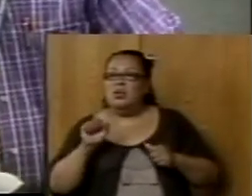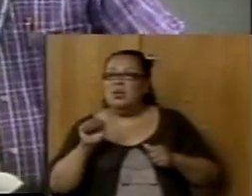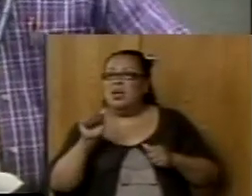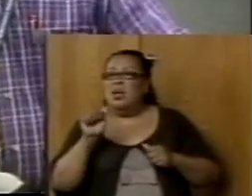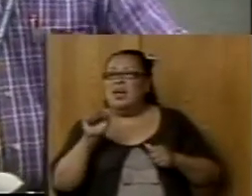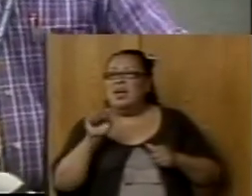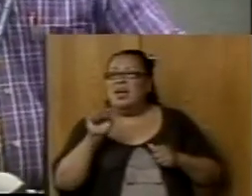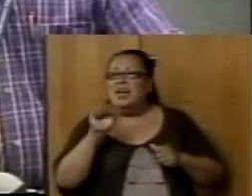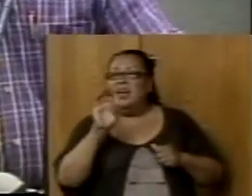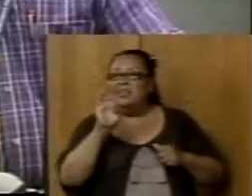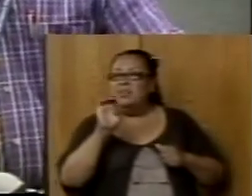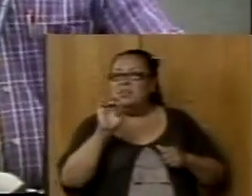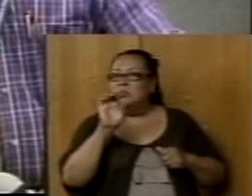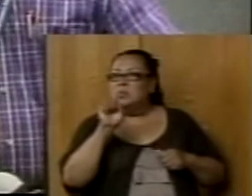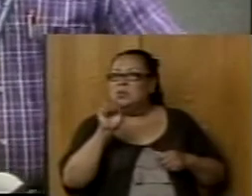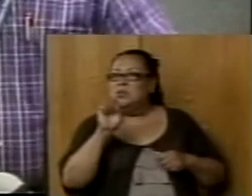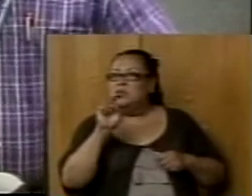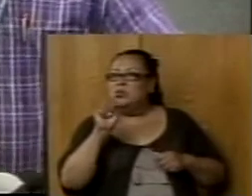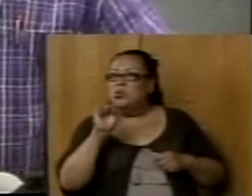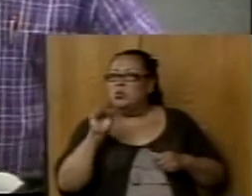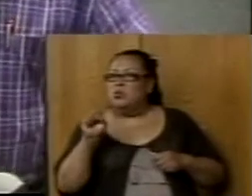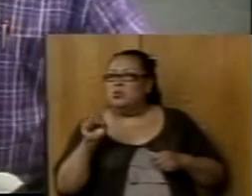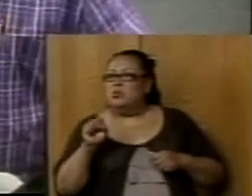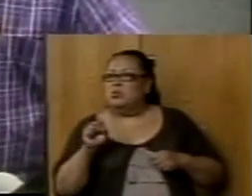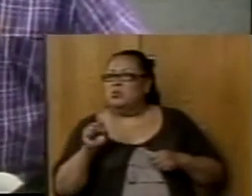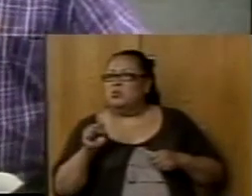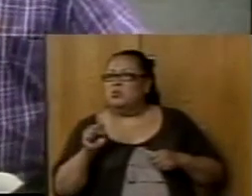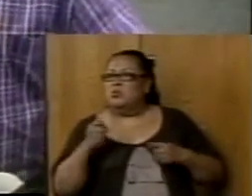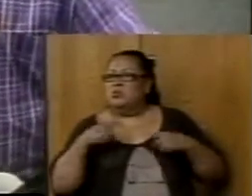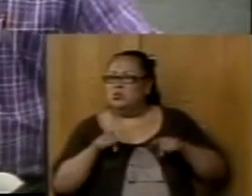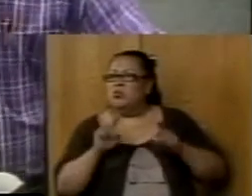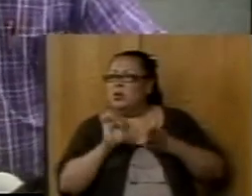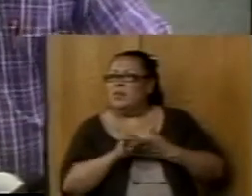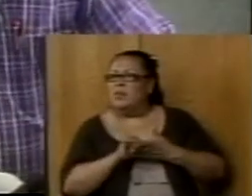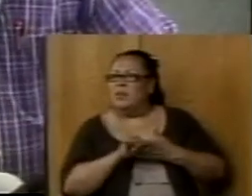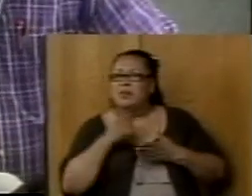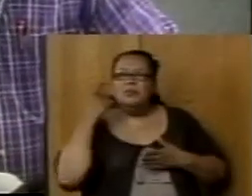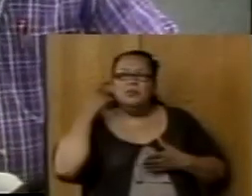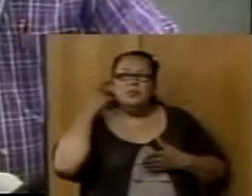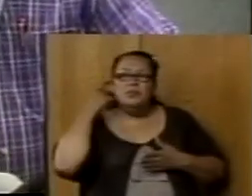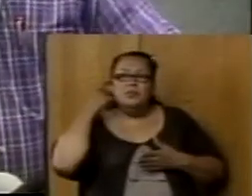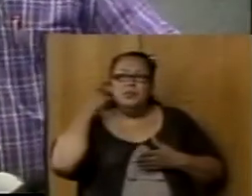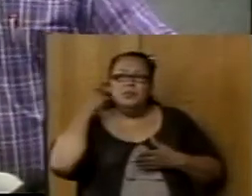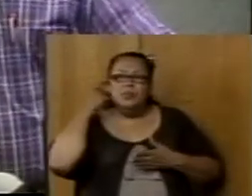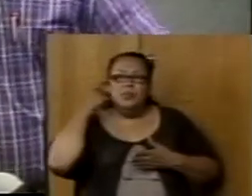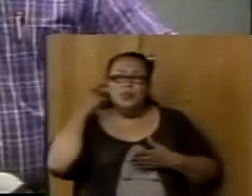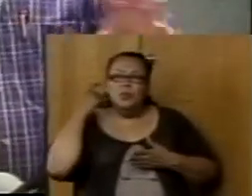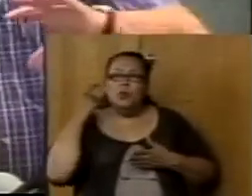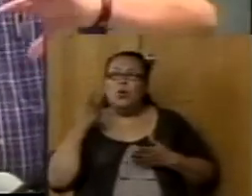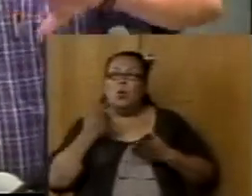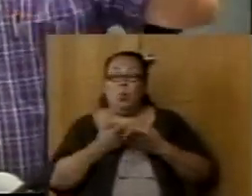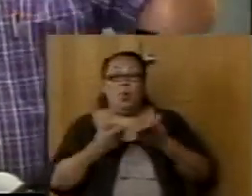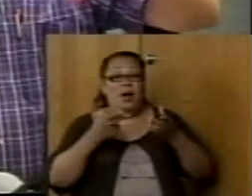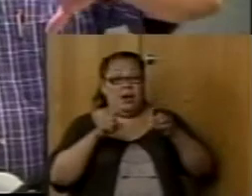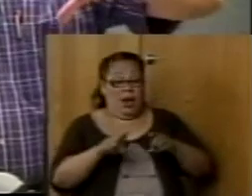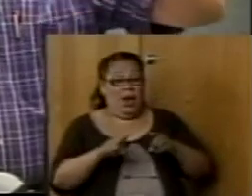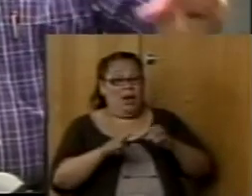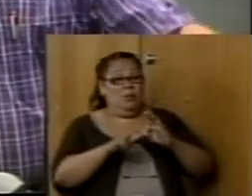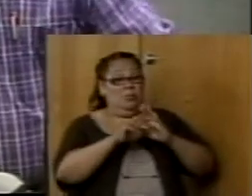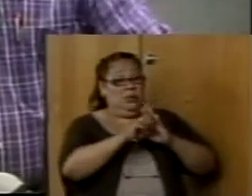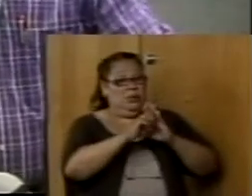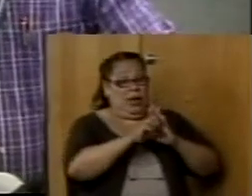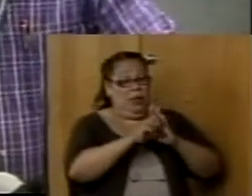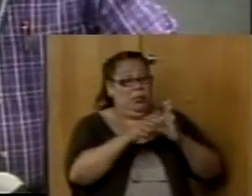asbestos abatement, during an asbestos abatement job, what occurs is we will set up certain